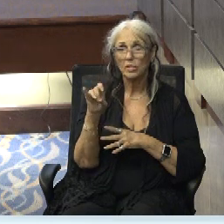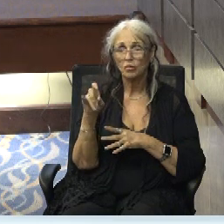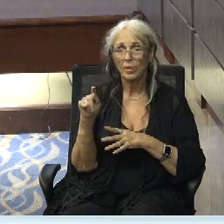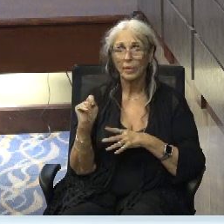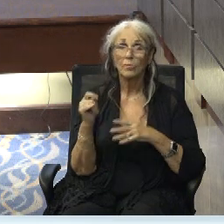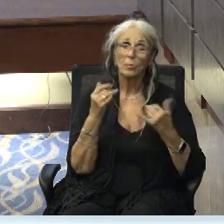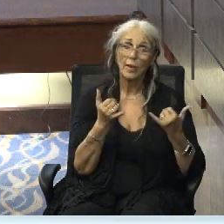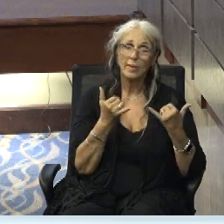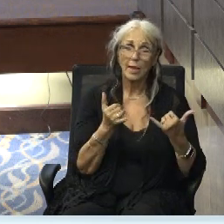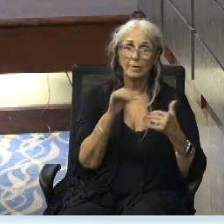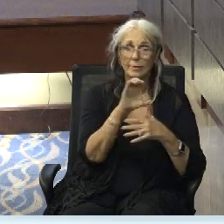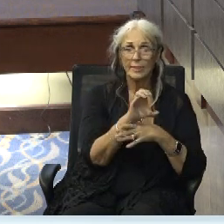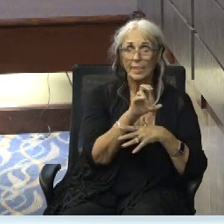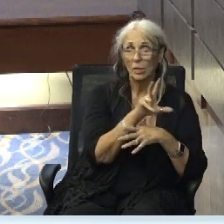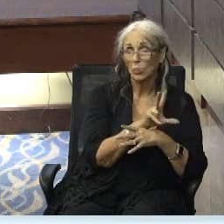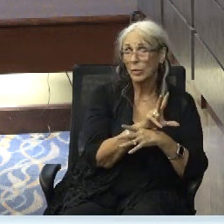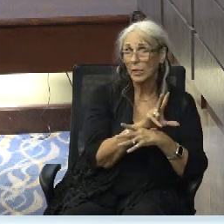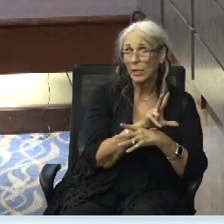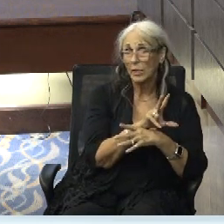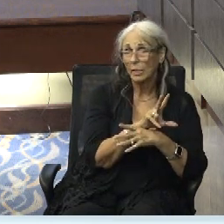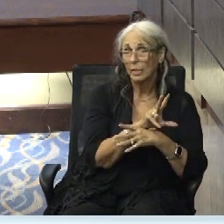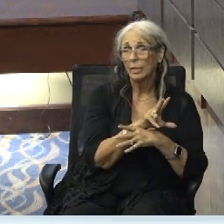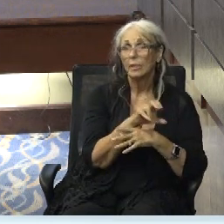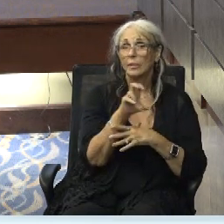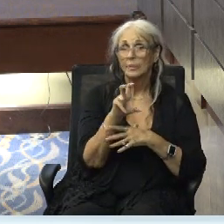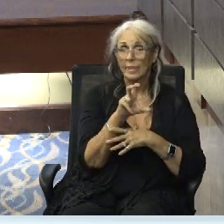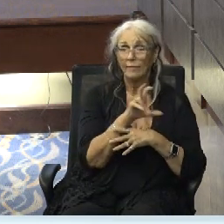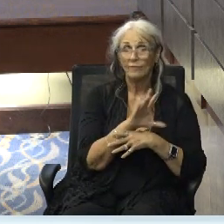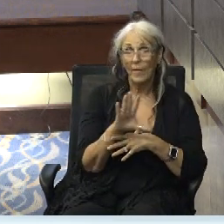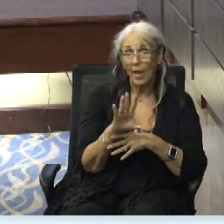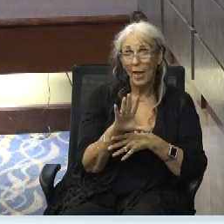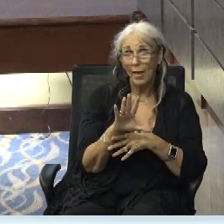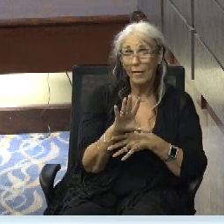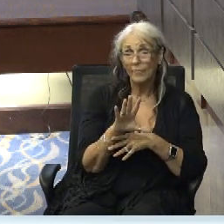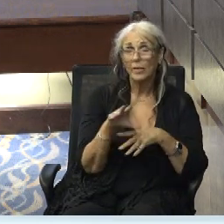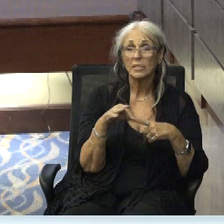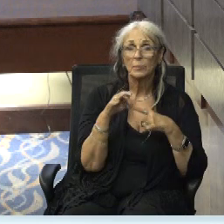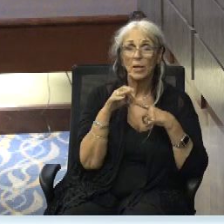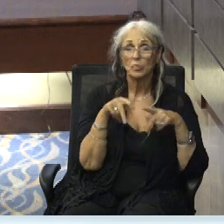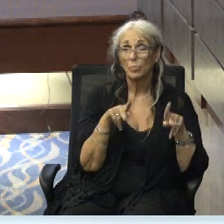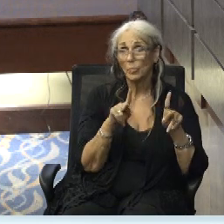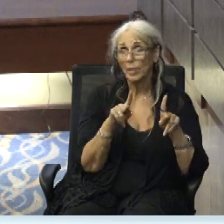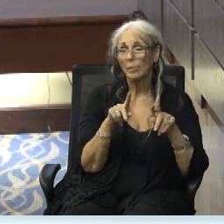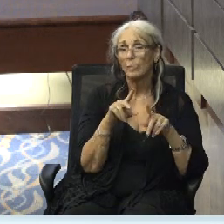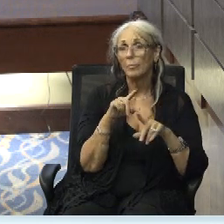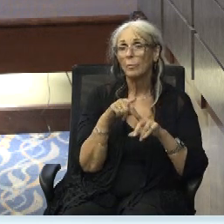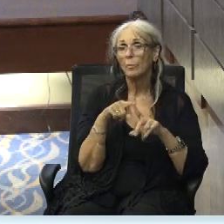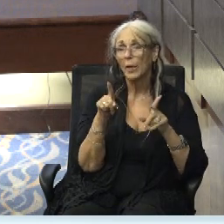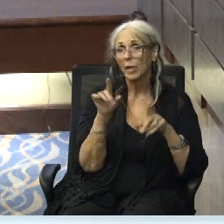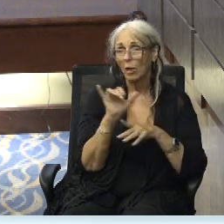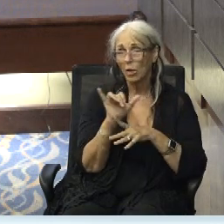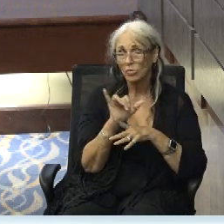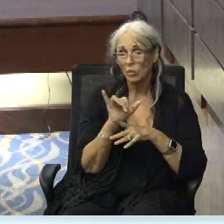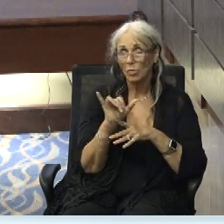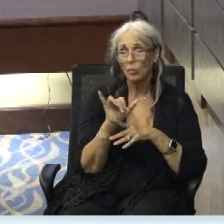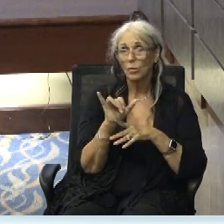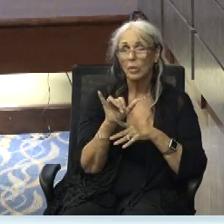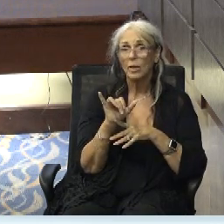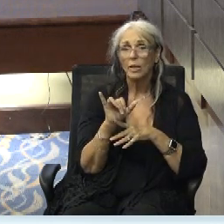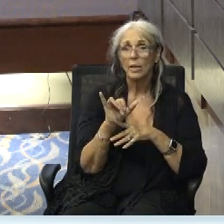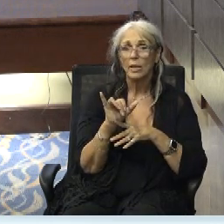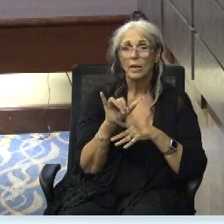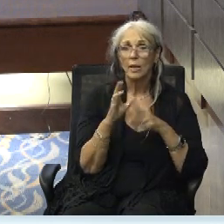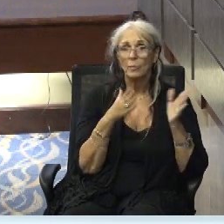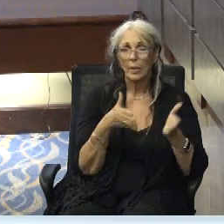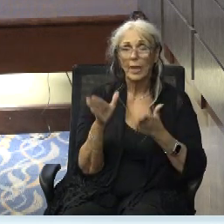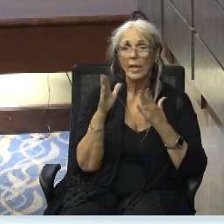are allowed in our C3, C5, and then by special permit in M2. Our comprehensive